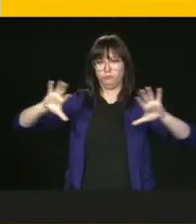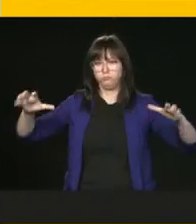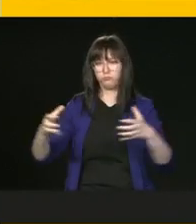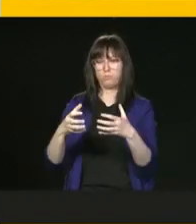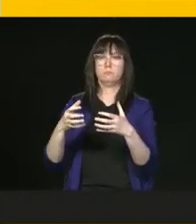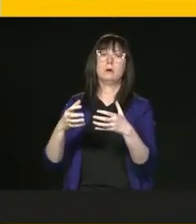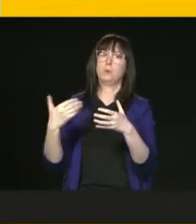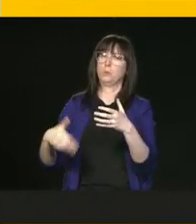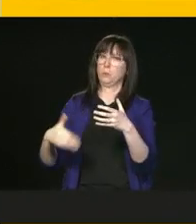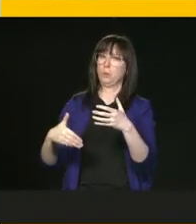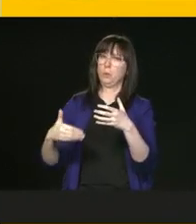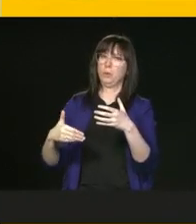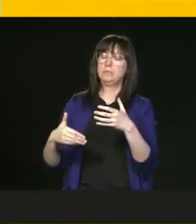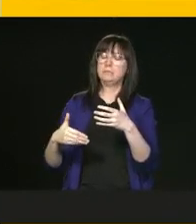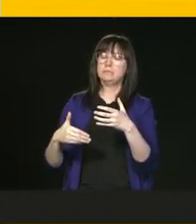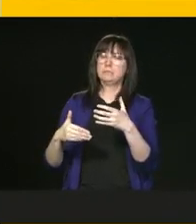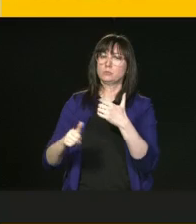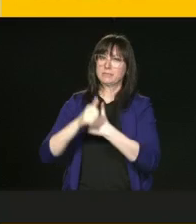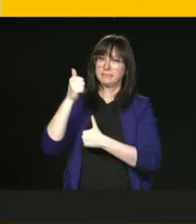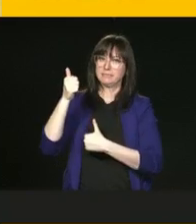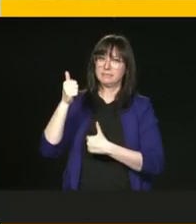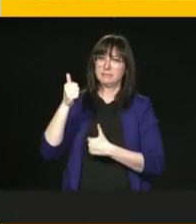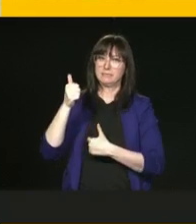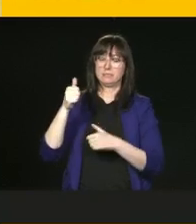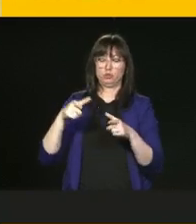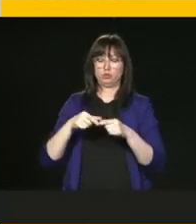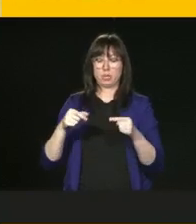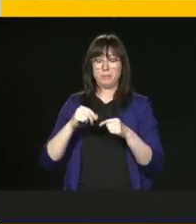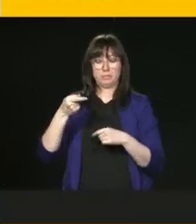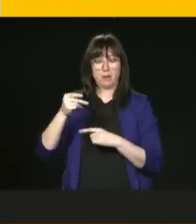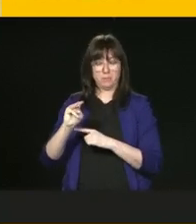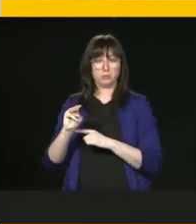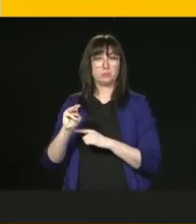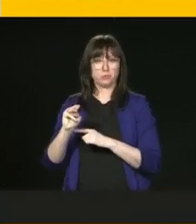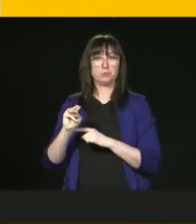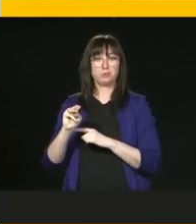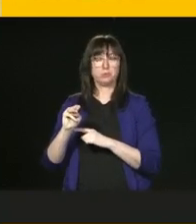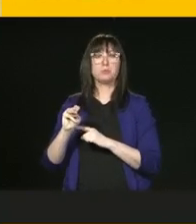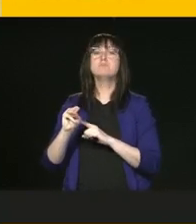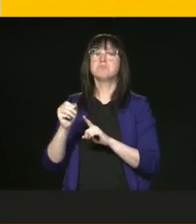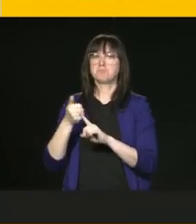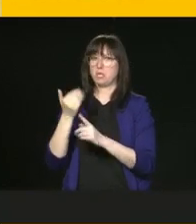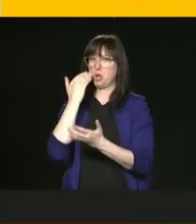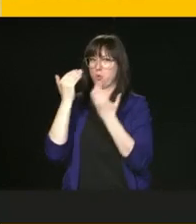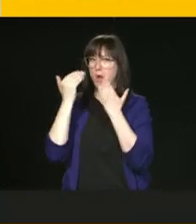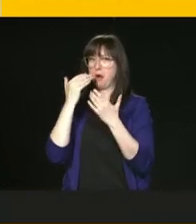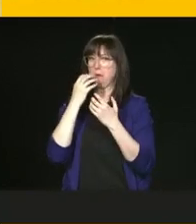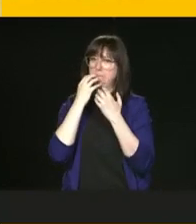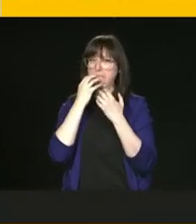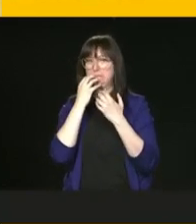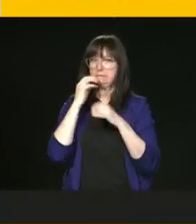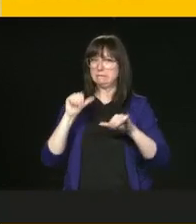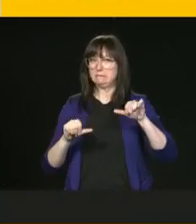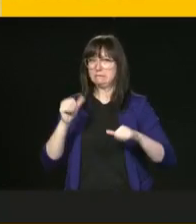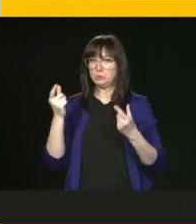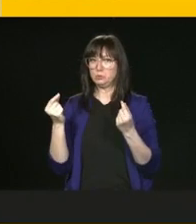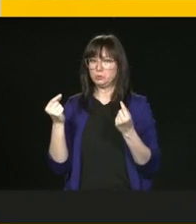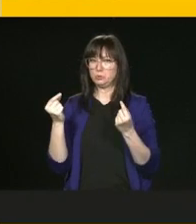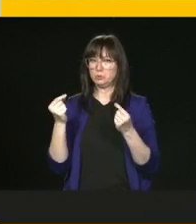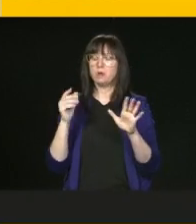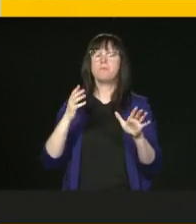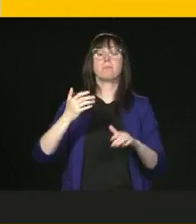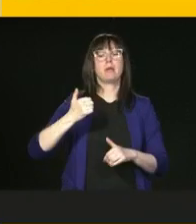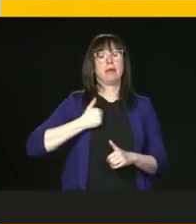understand that President Abe of Japan is very much aware of those challenges. Now, the